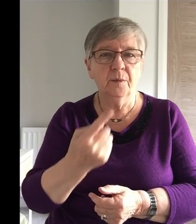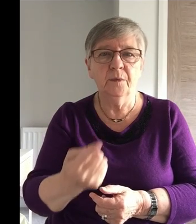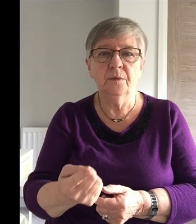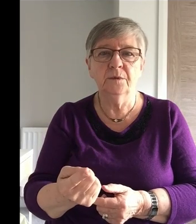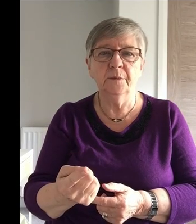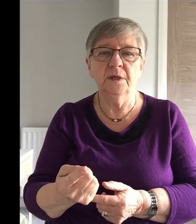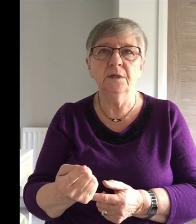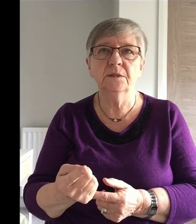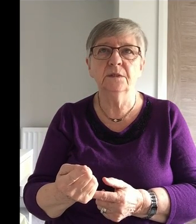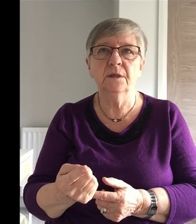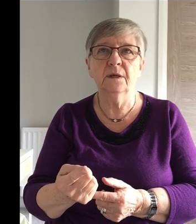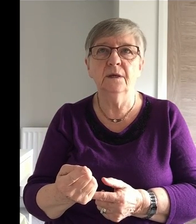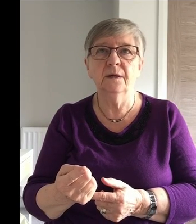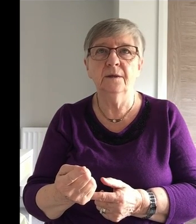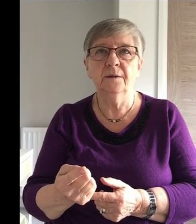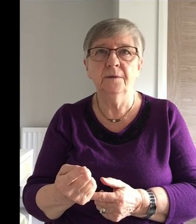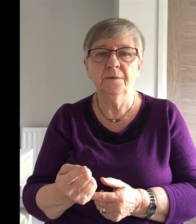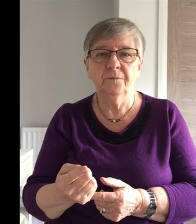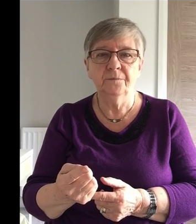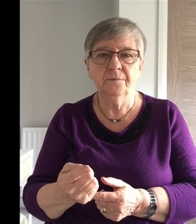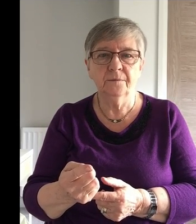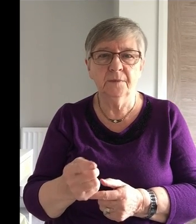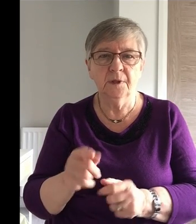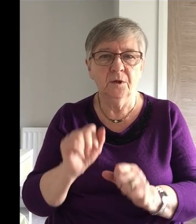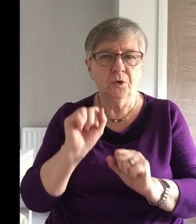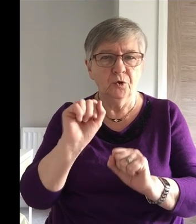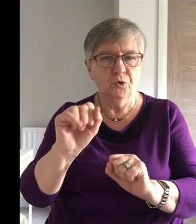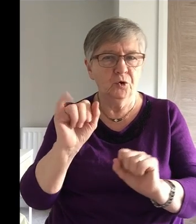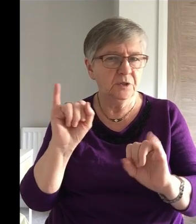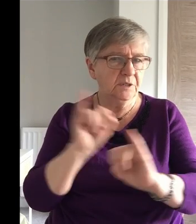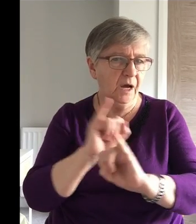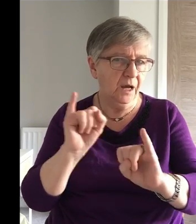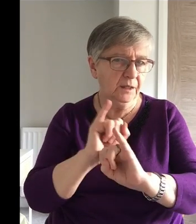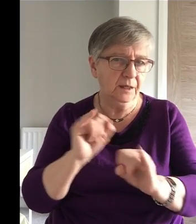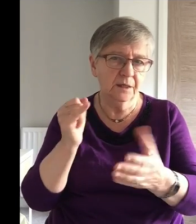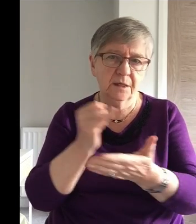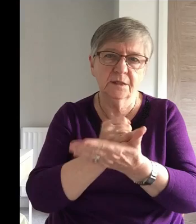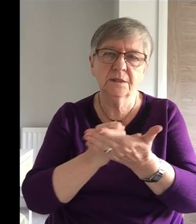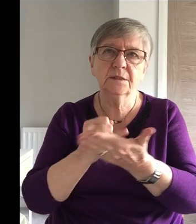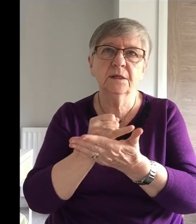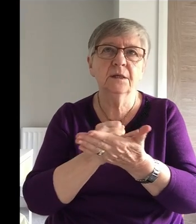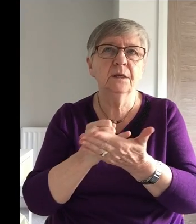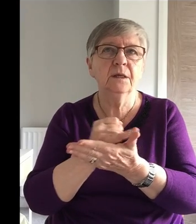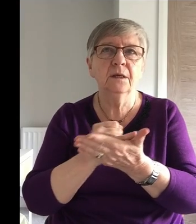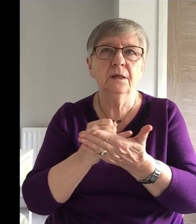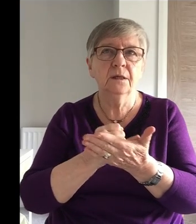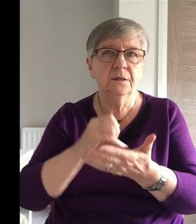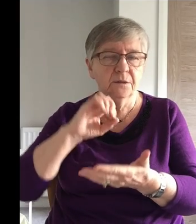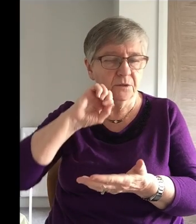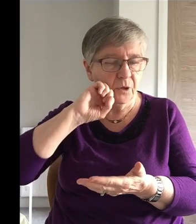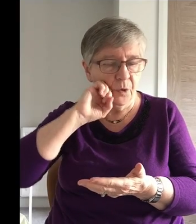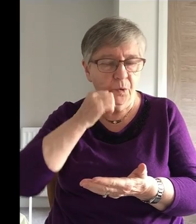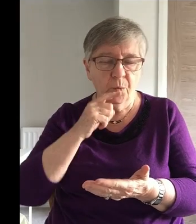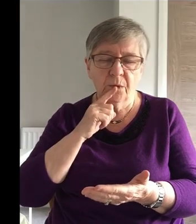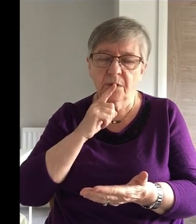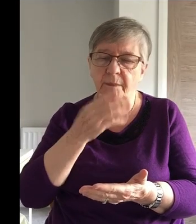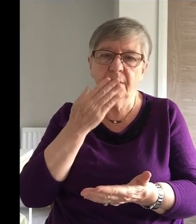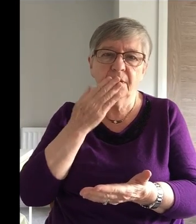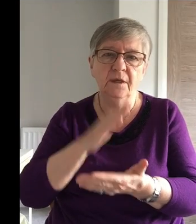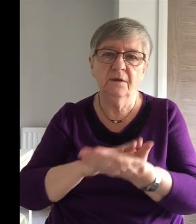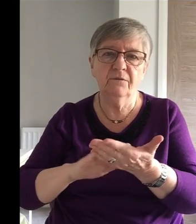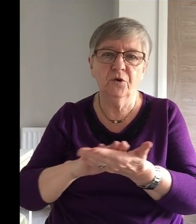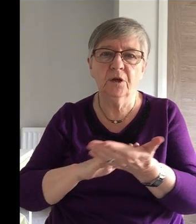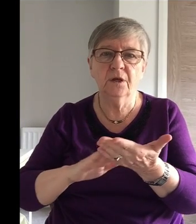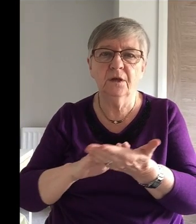what others may say. Your darkest sins will